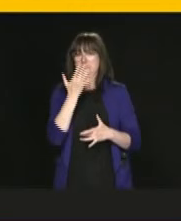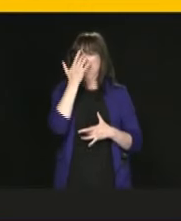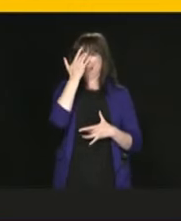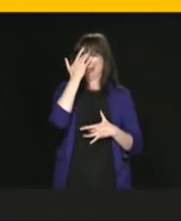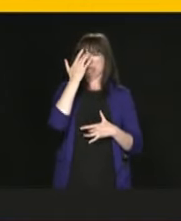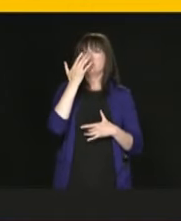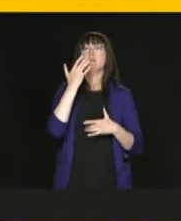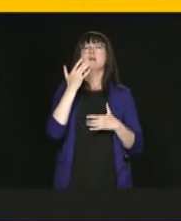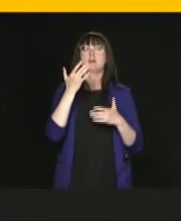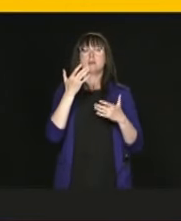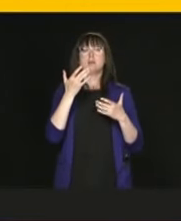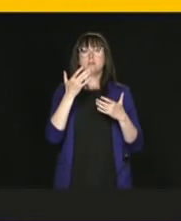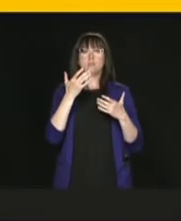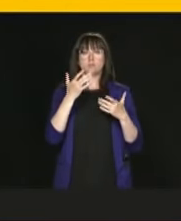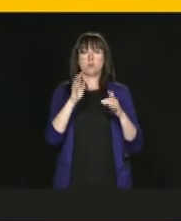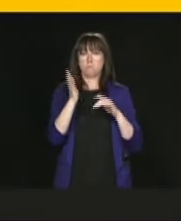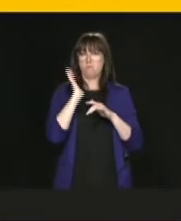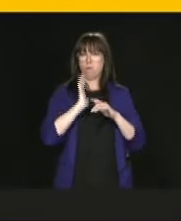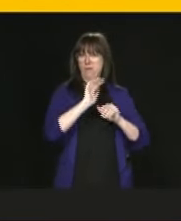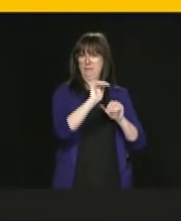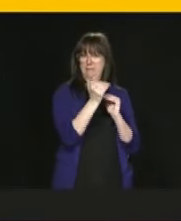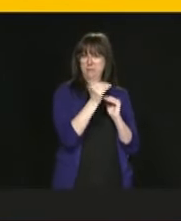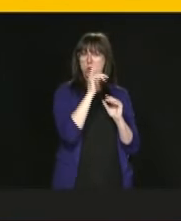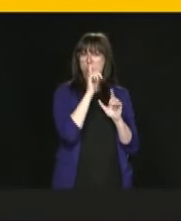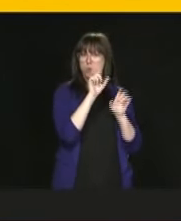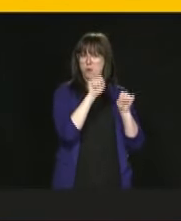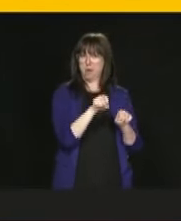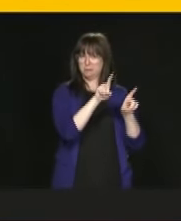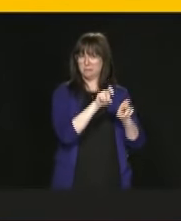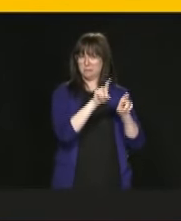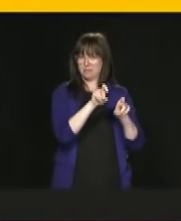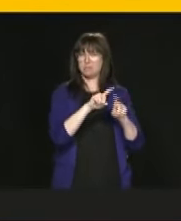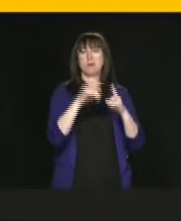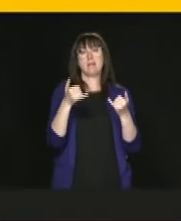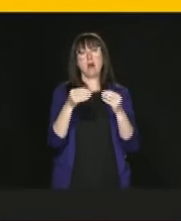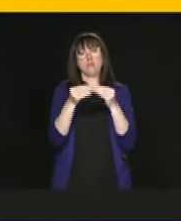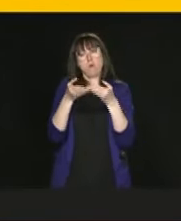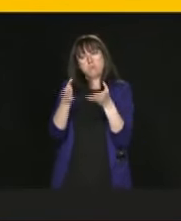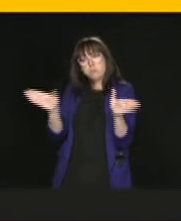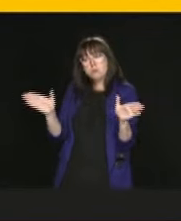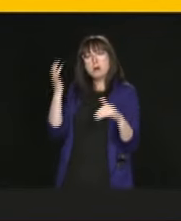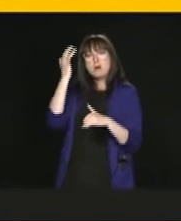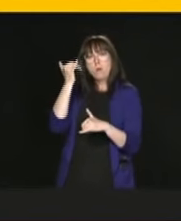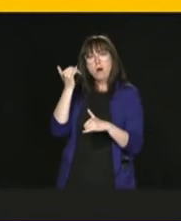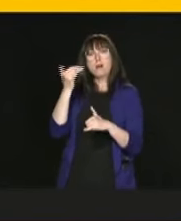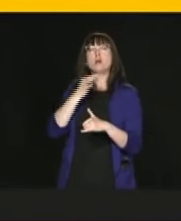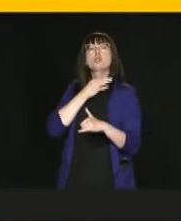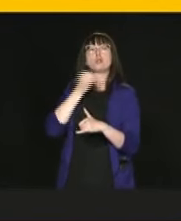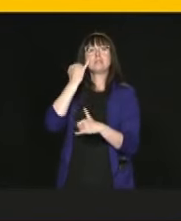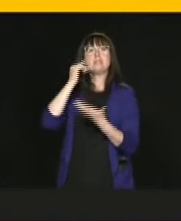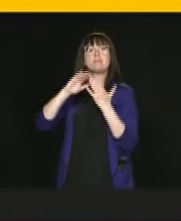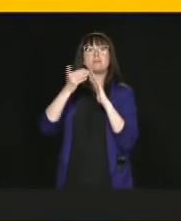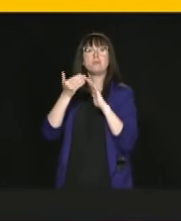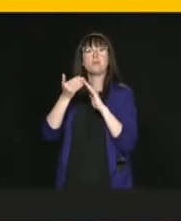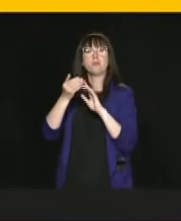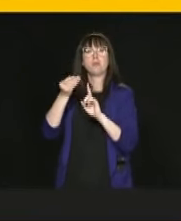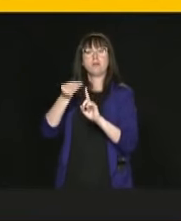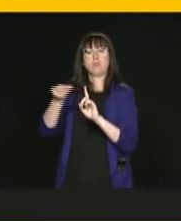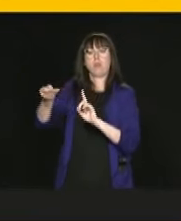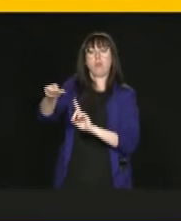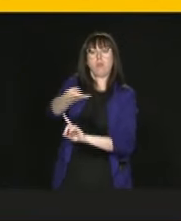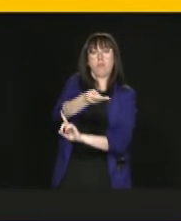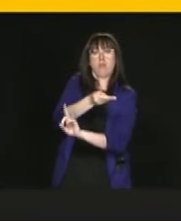there's any further cases in the community, for example. You will see that many jurisdictions are now